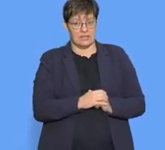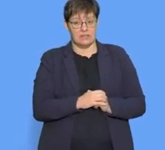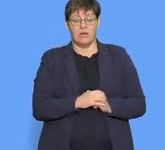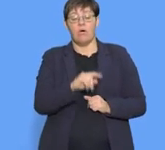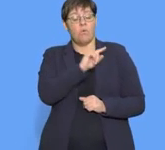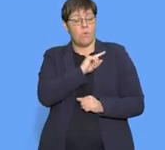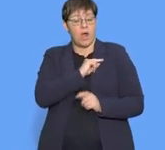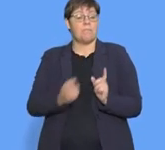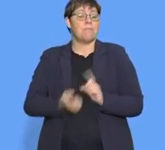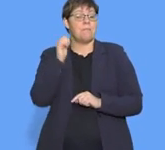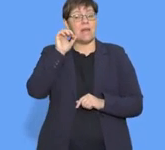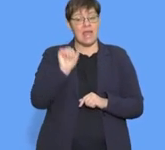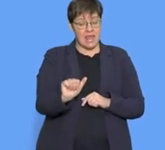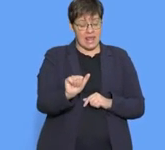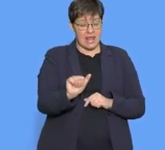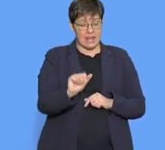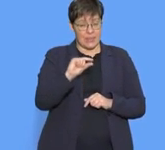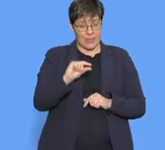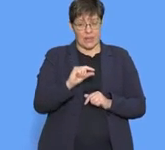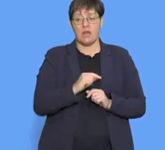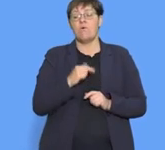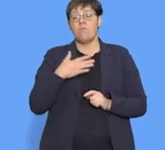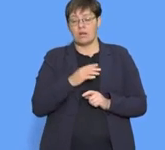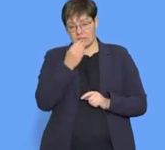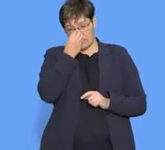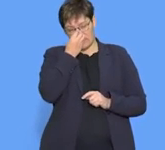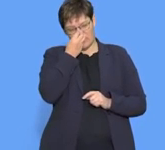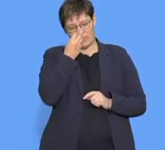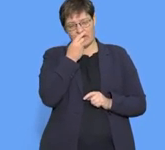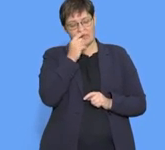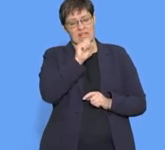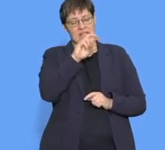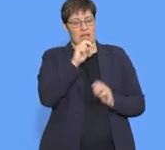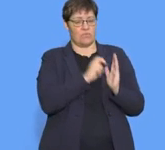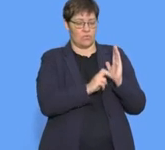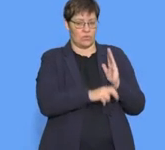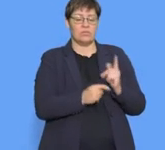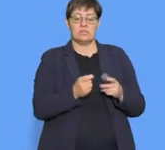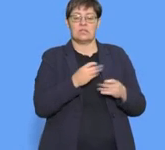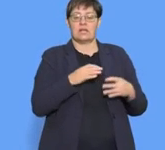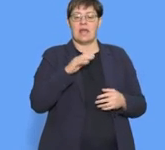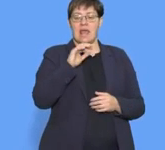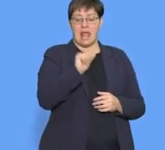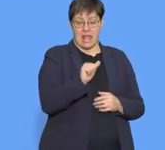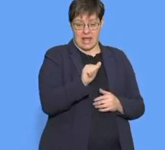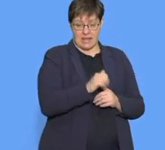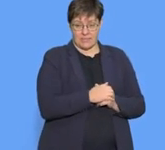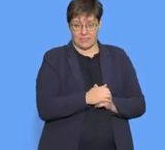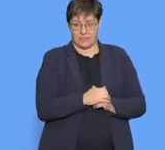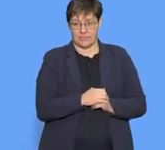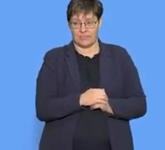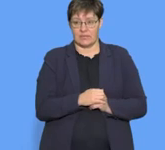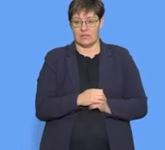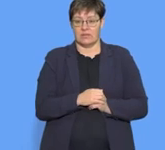a. So because we want to find a, we're going to use this version of the sine rule that starts with a as its